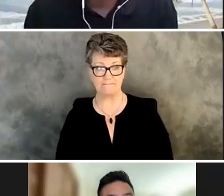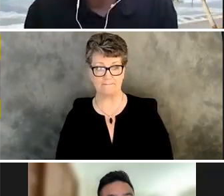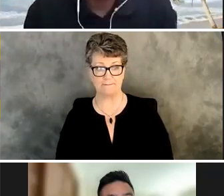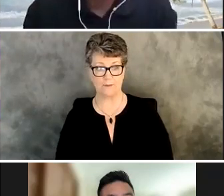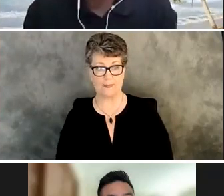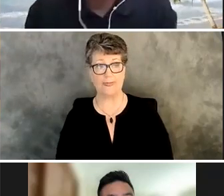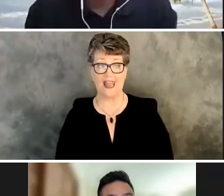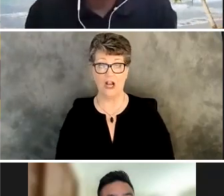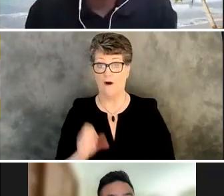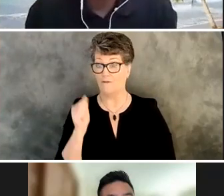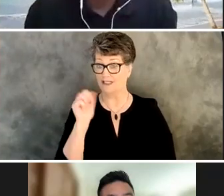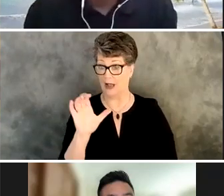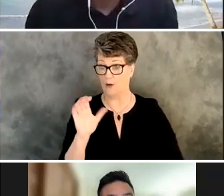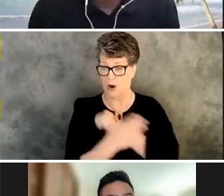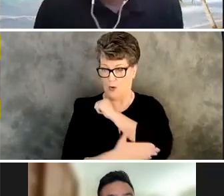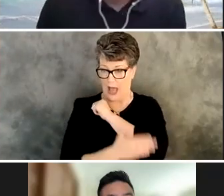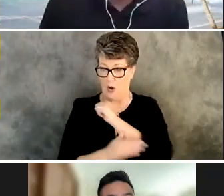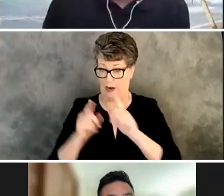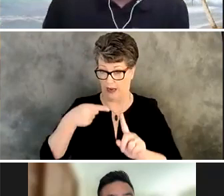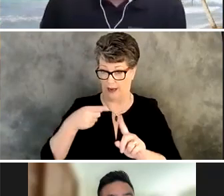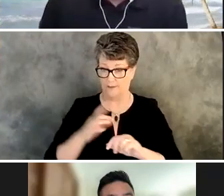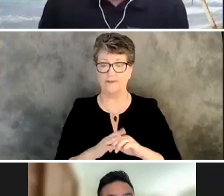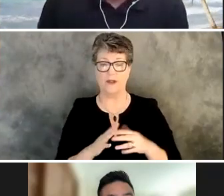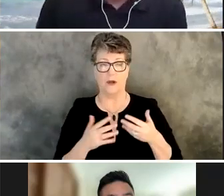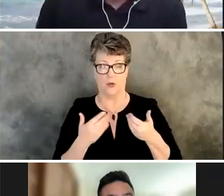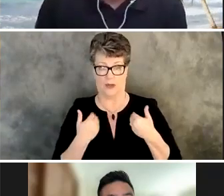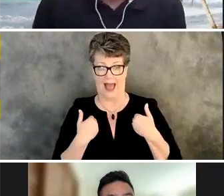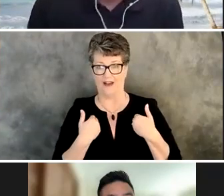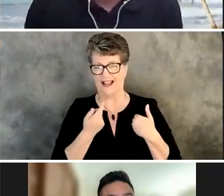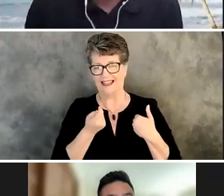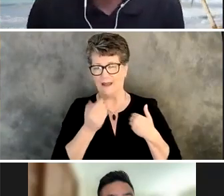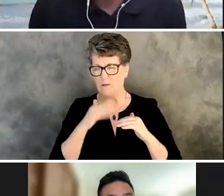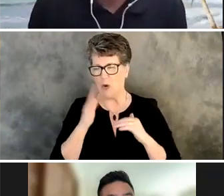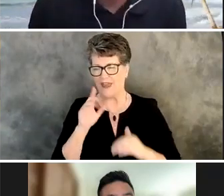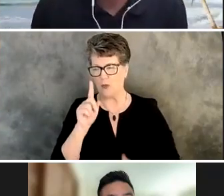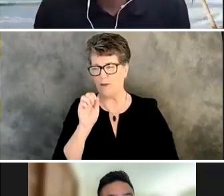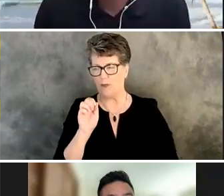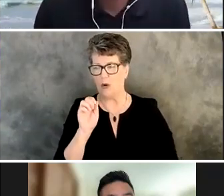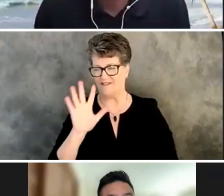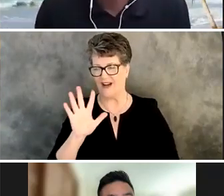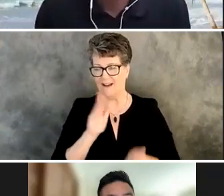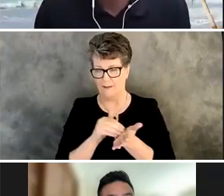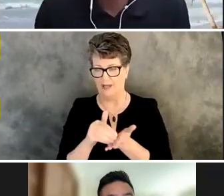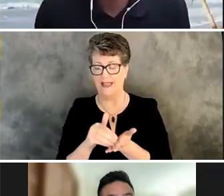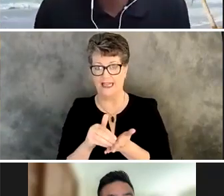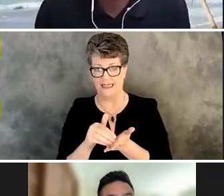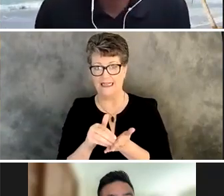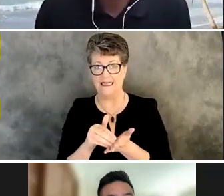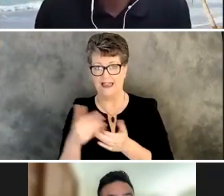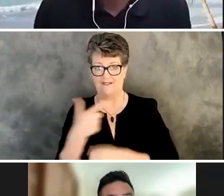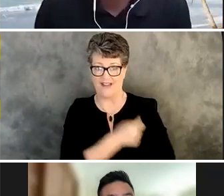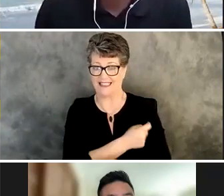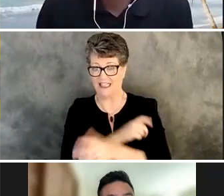So for Sacramento County, we have a little bit more than 1.5 million vaccines